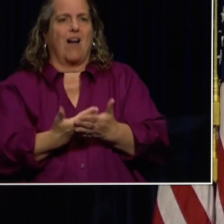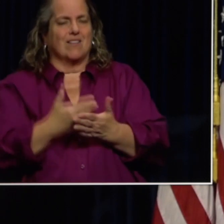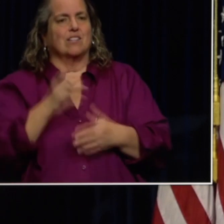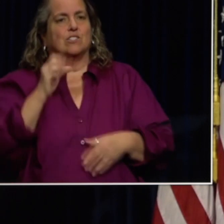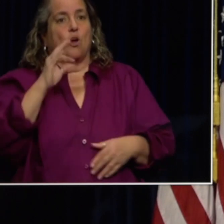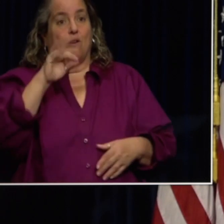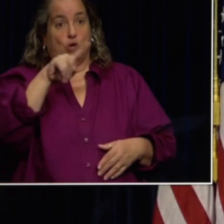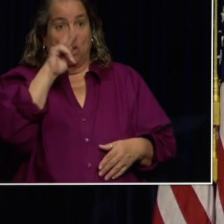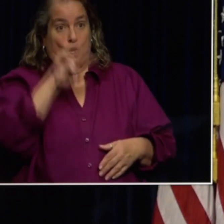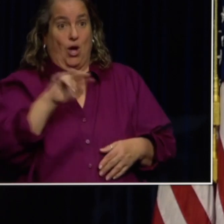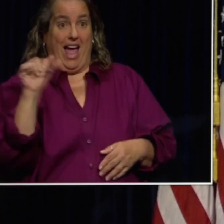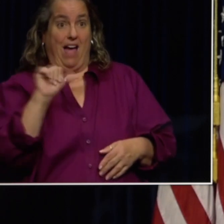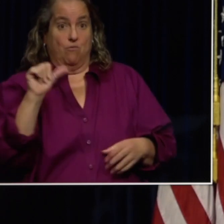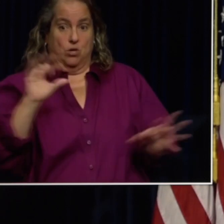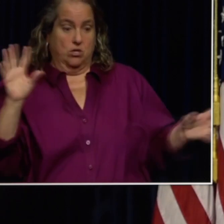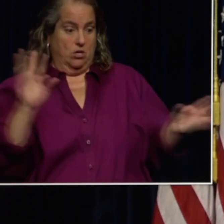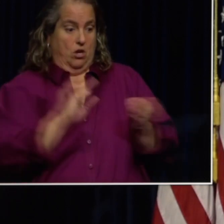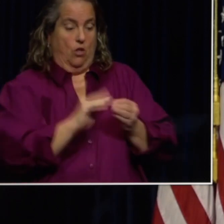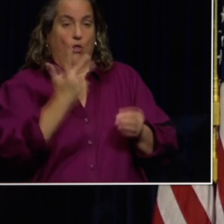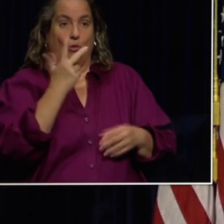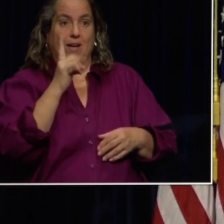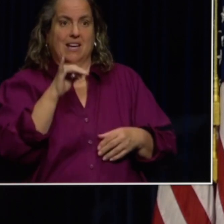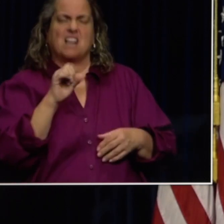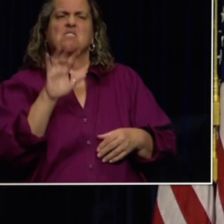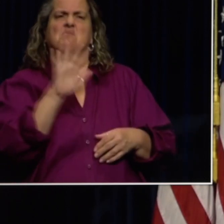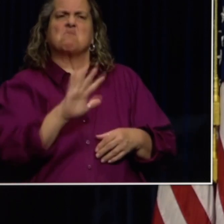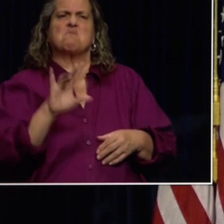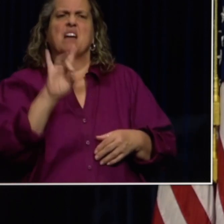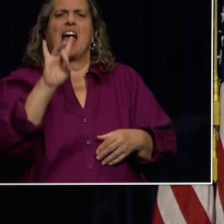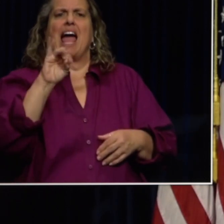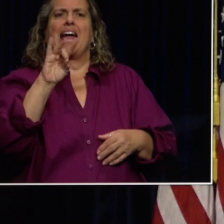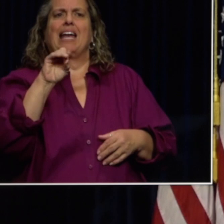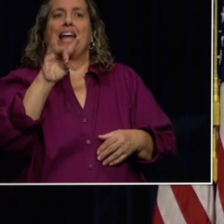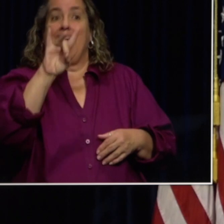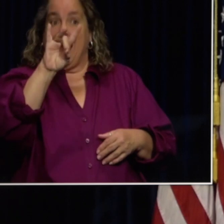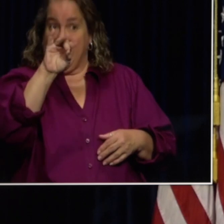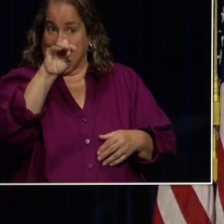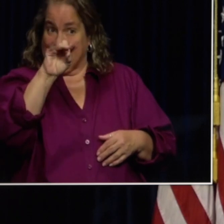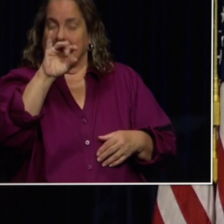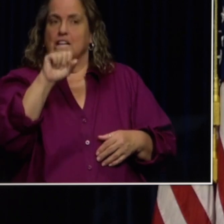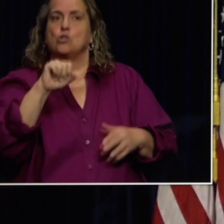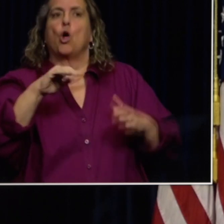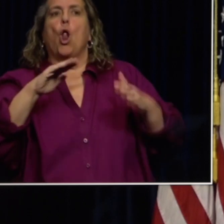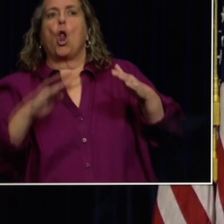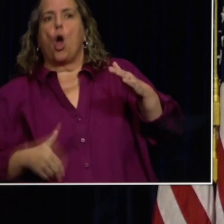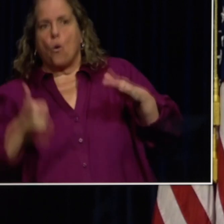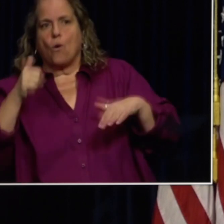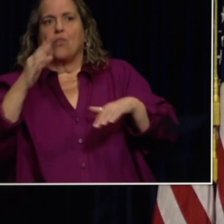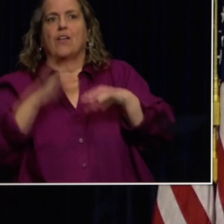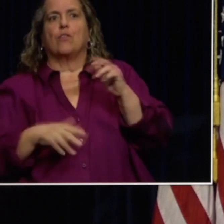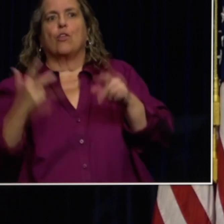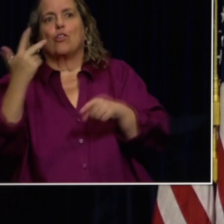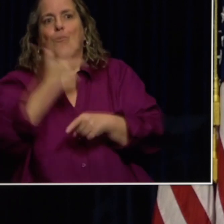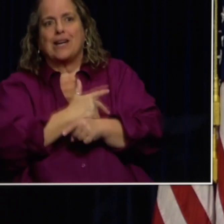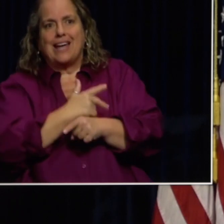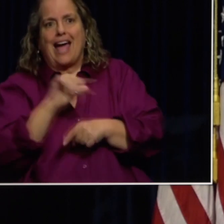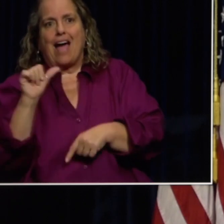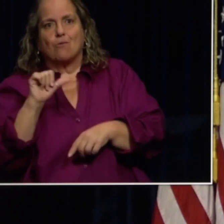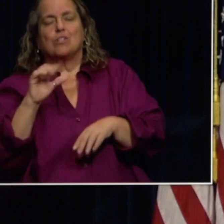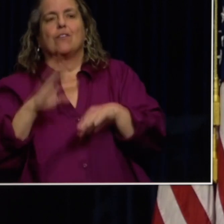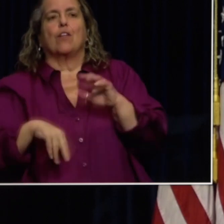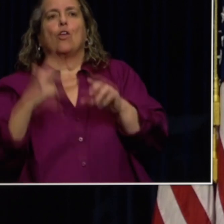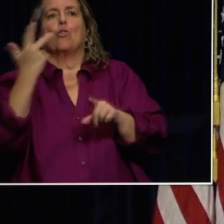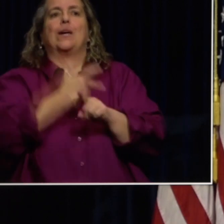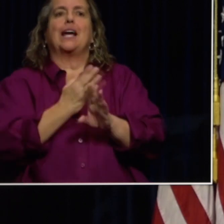those 3 days is about 80, and 80 was lower than the three-day average for the 3 days before